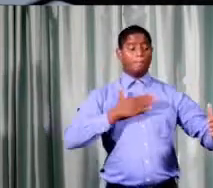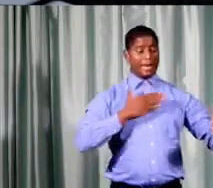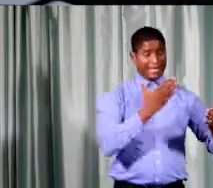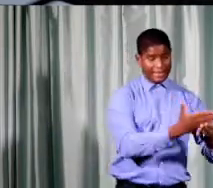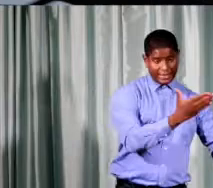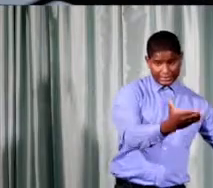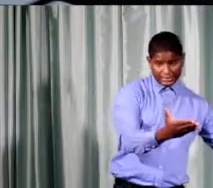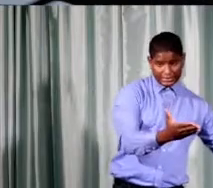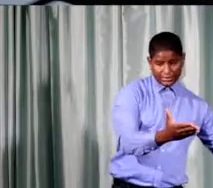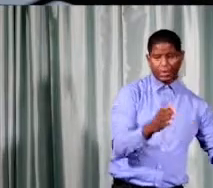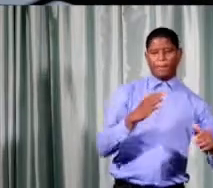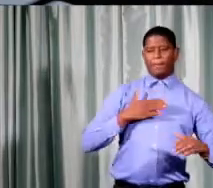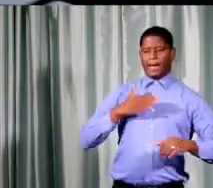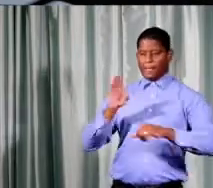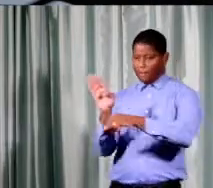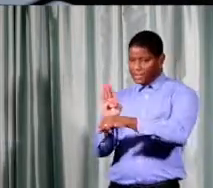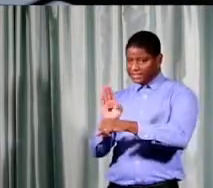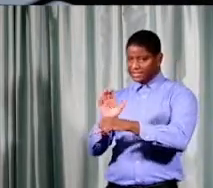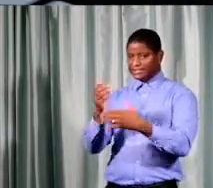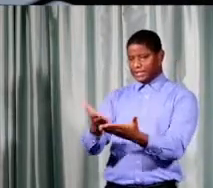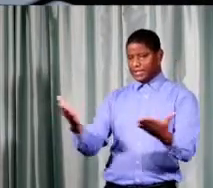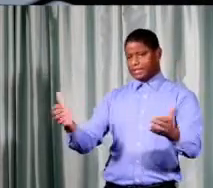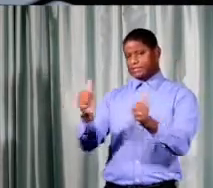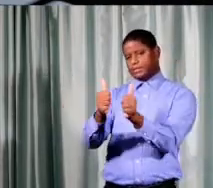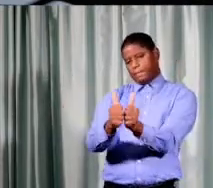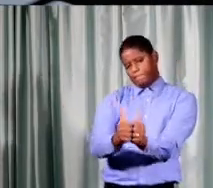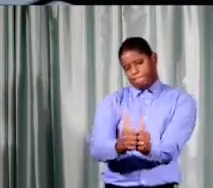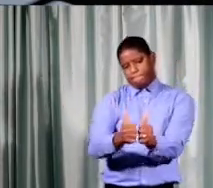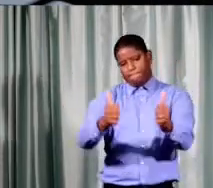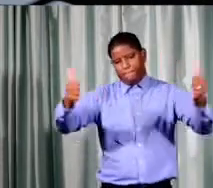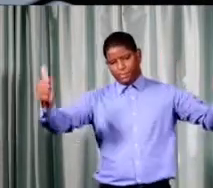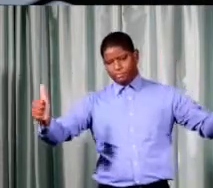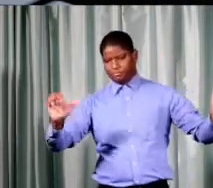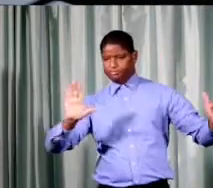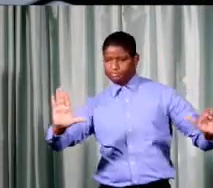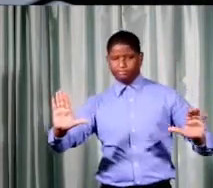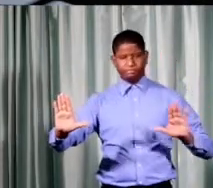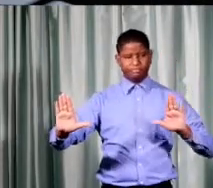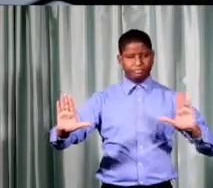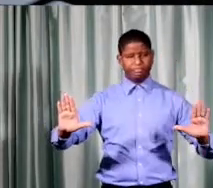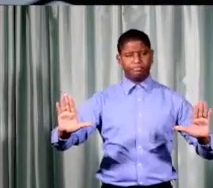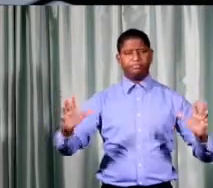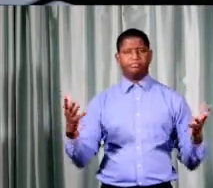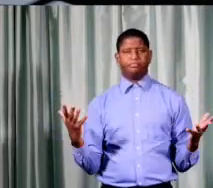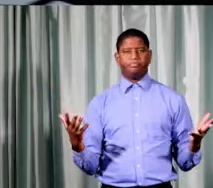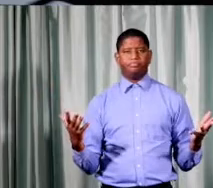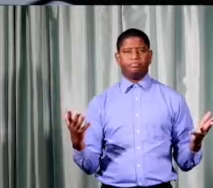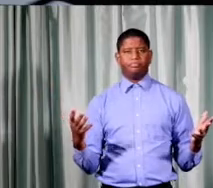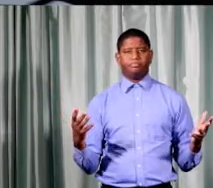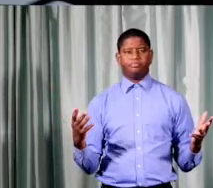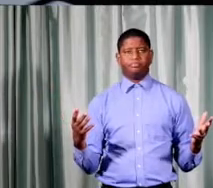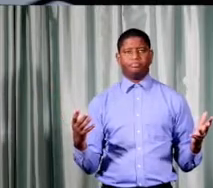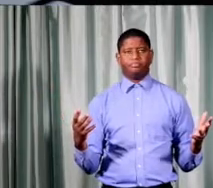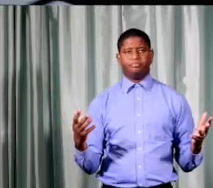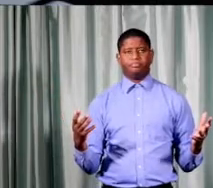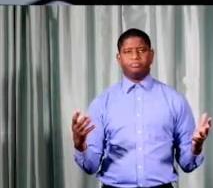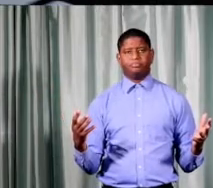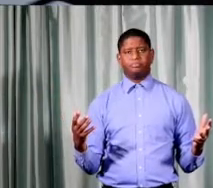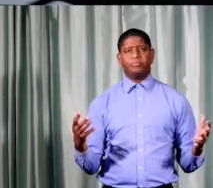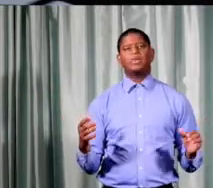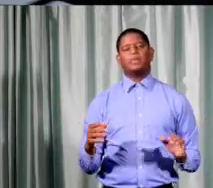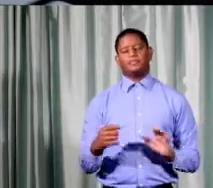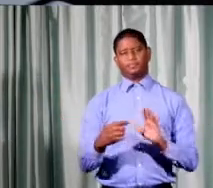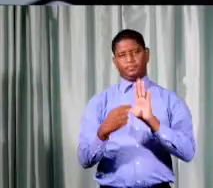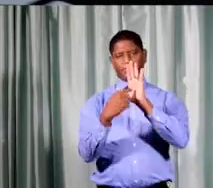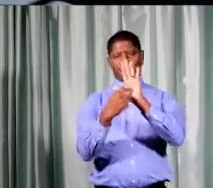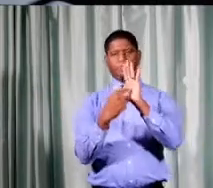stuff, the business entity. So I'm sure you would have been told, like if you're incorporating or something, that you have to have